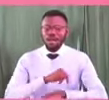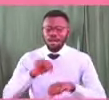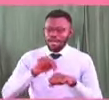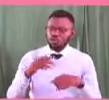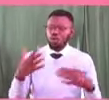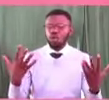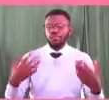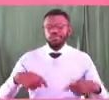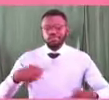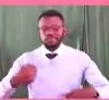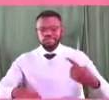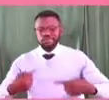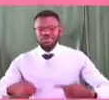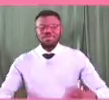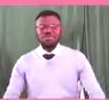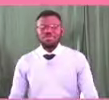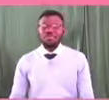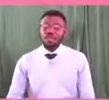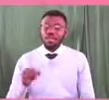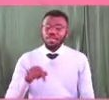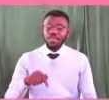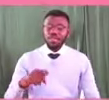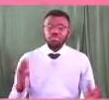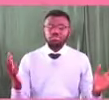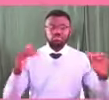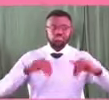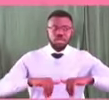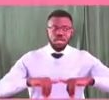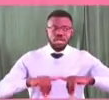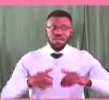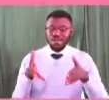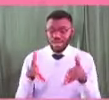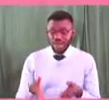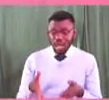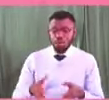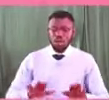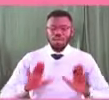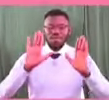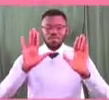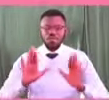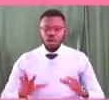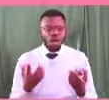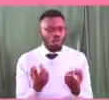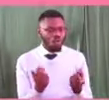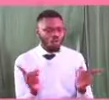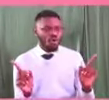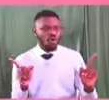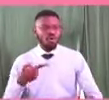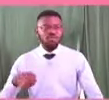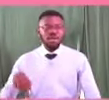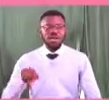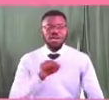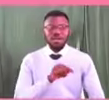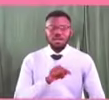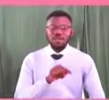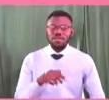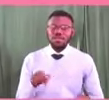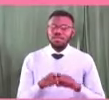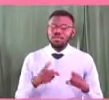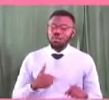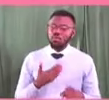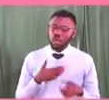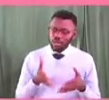competitiveness. This event, therefore, is important to all of us. I am delighted with the